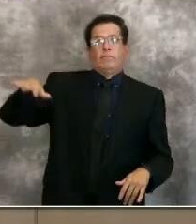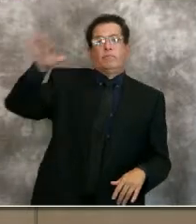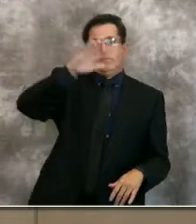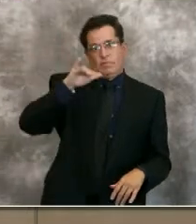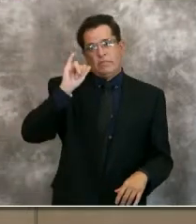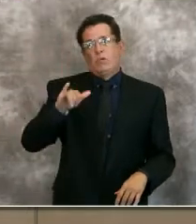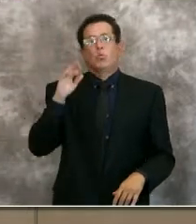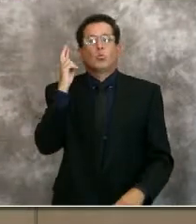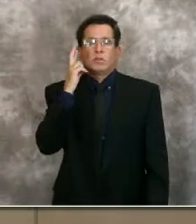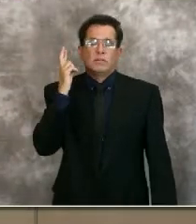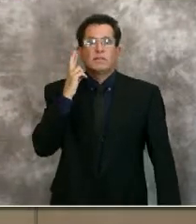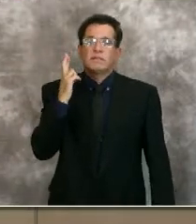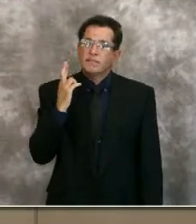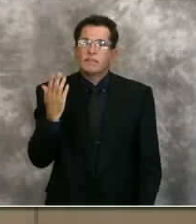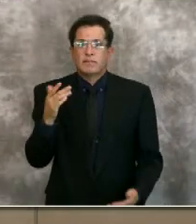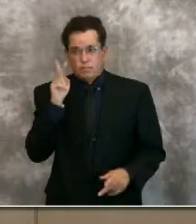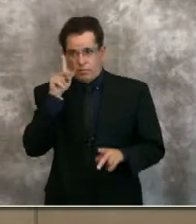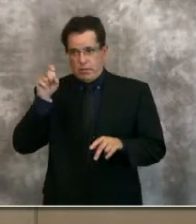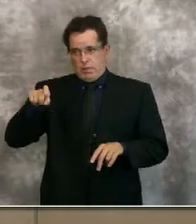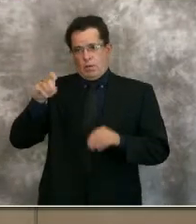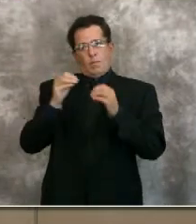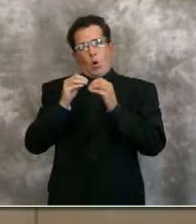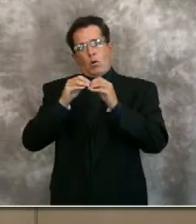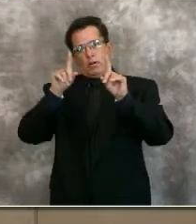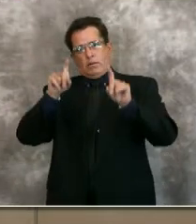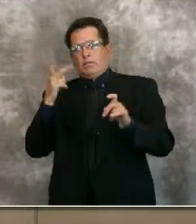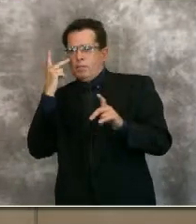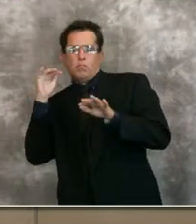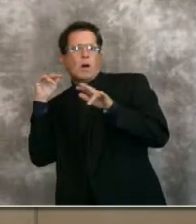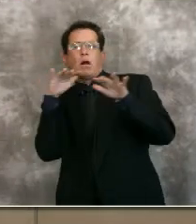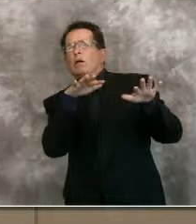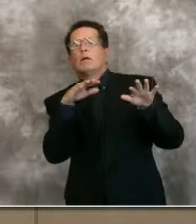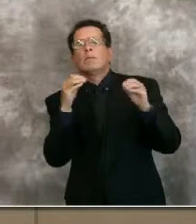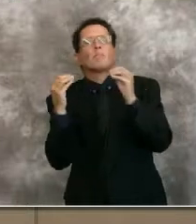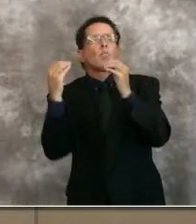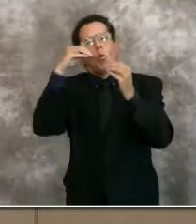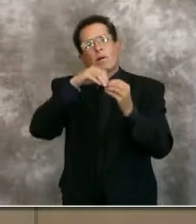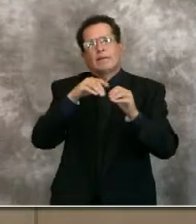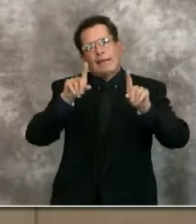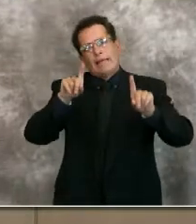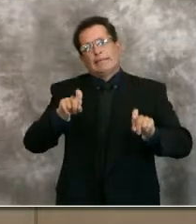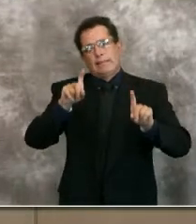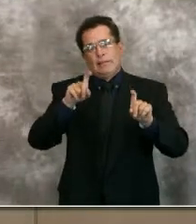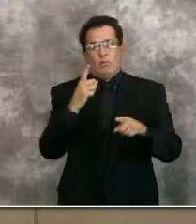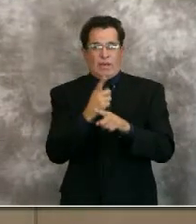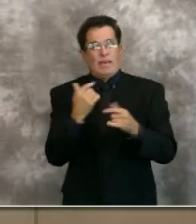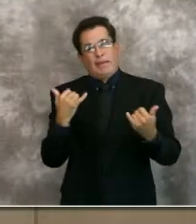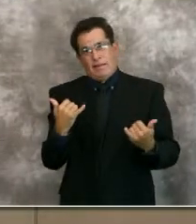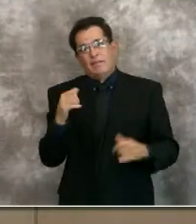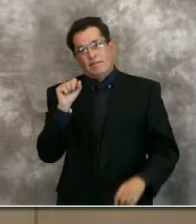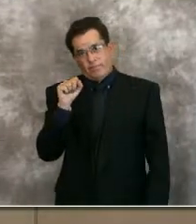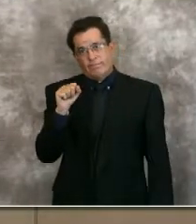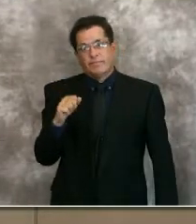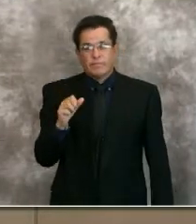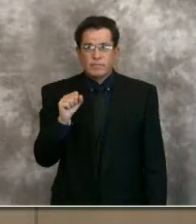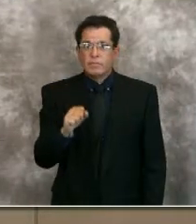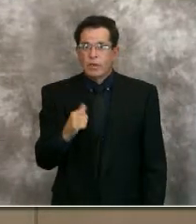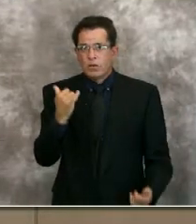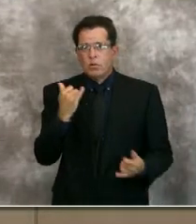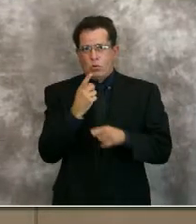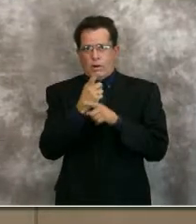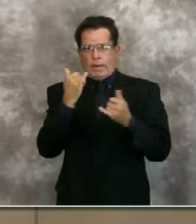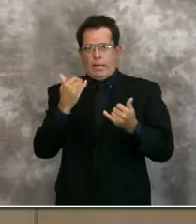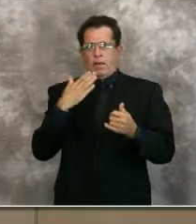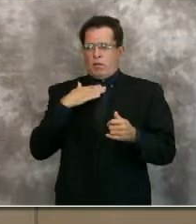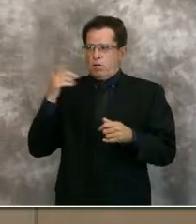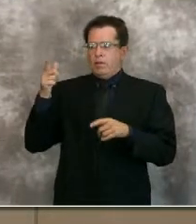driver to cause people to want to be tested. But as our agency director,